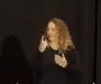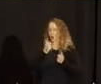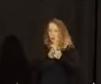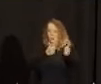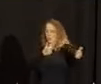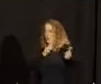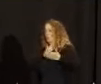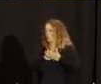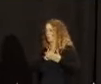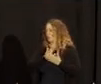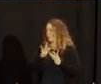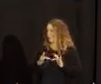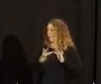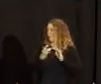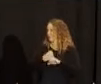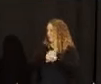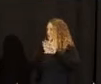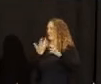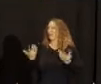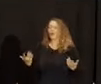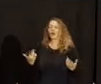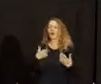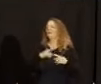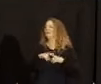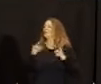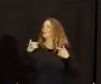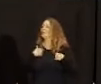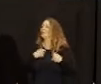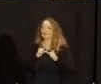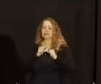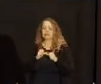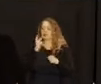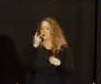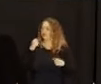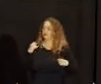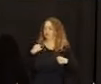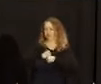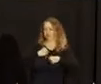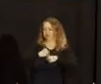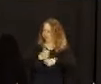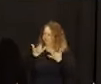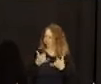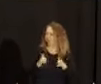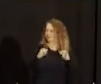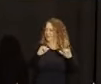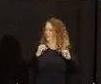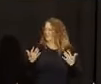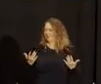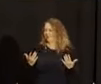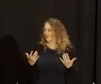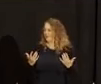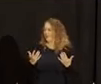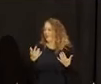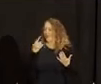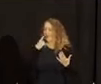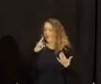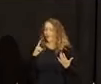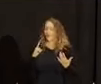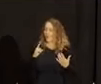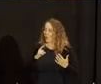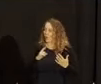schooling. We continue to see huge fights for actually making remote